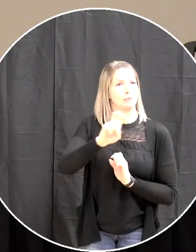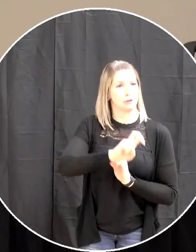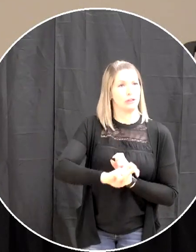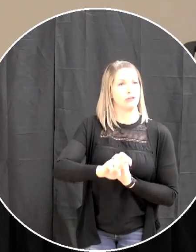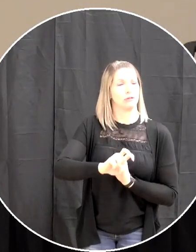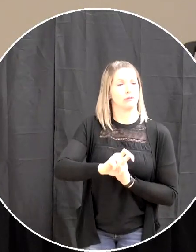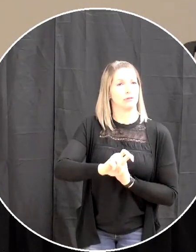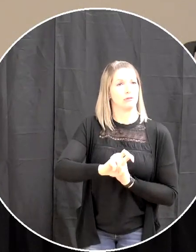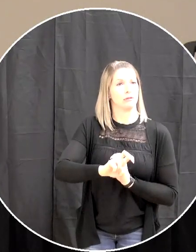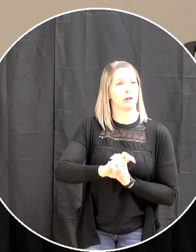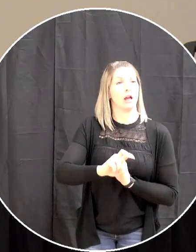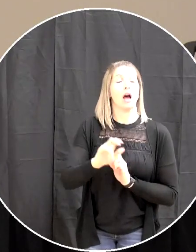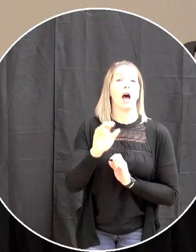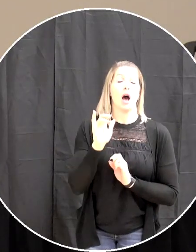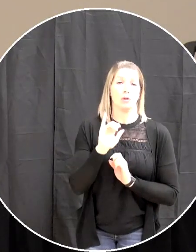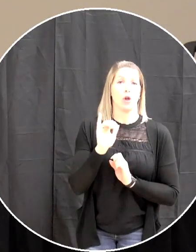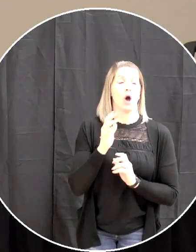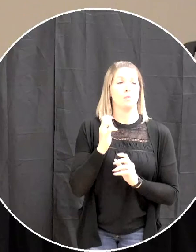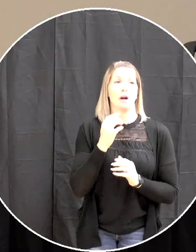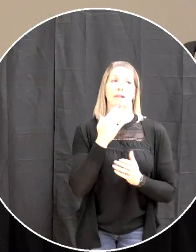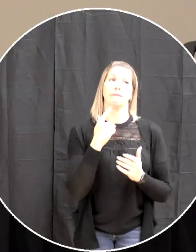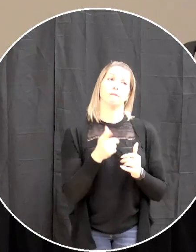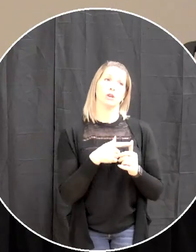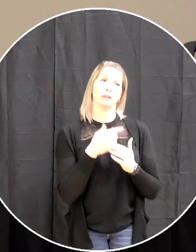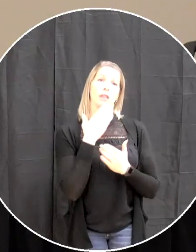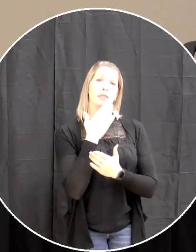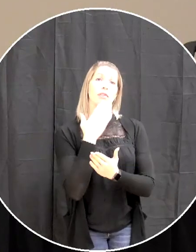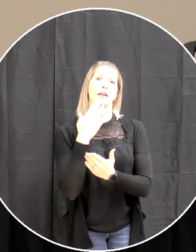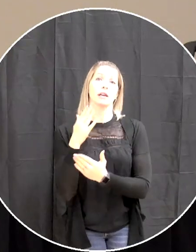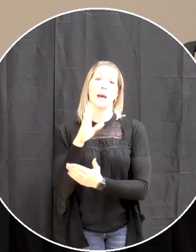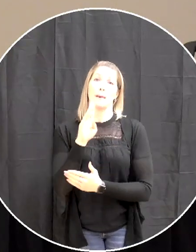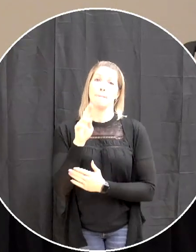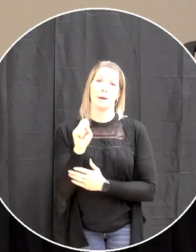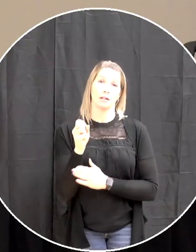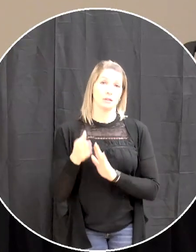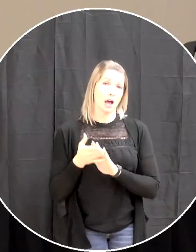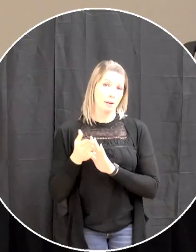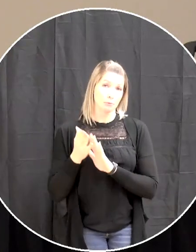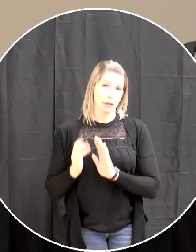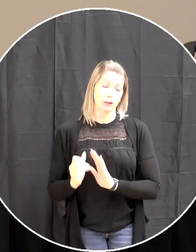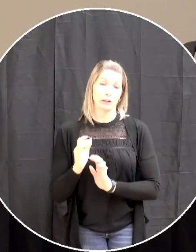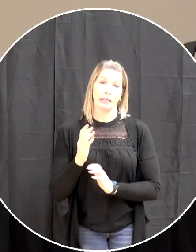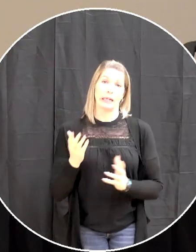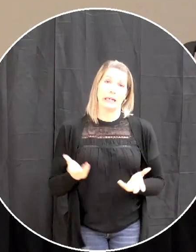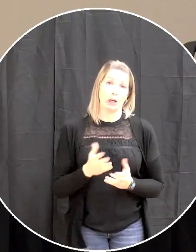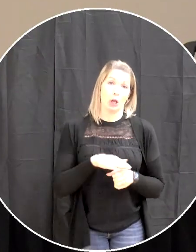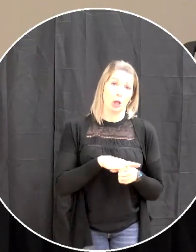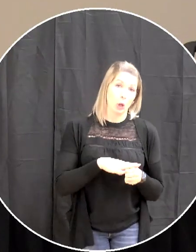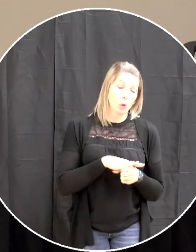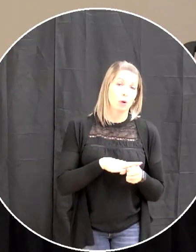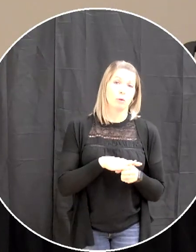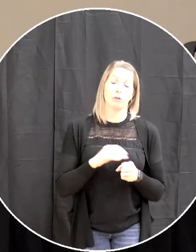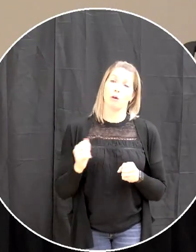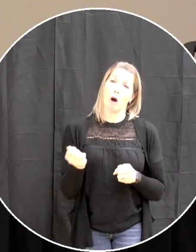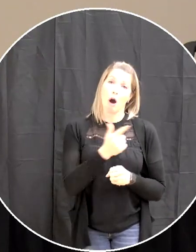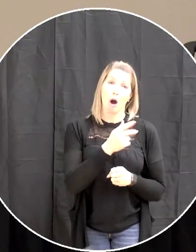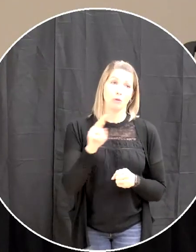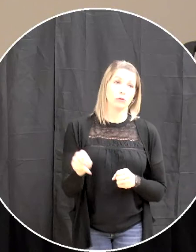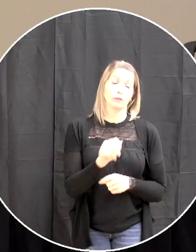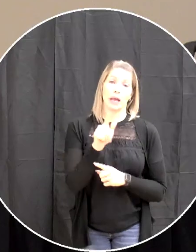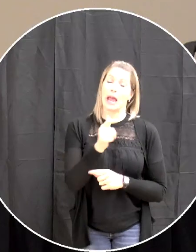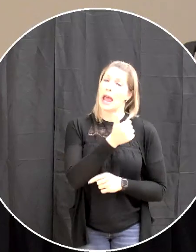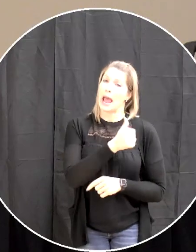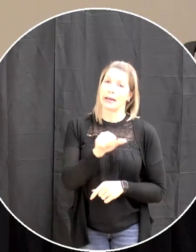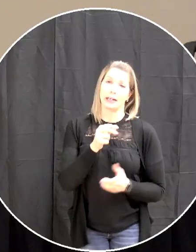like to take a second to thank all the bus operators, both the district and the contractors, for stepping up. I know